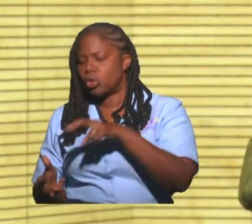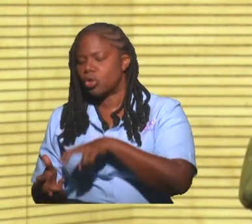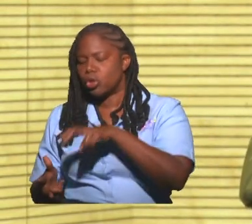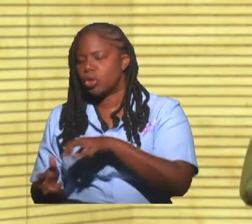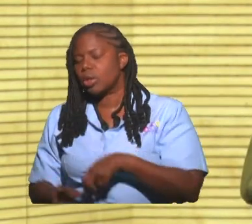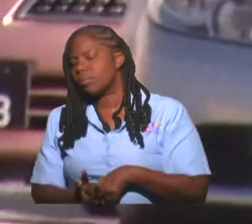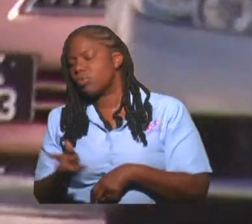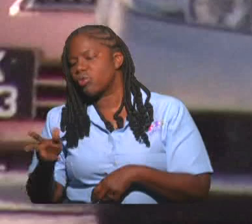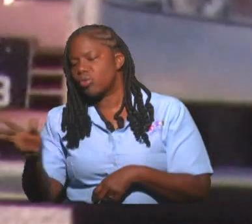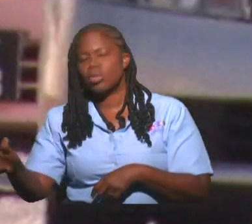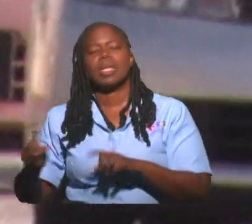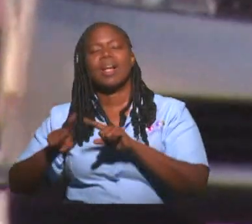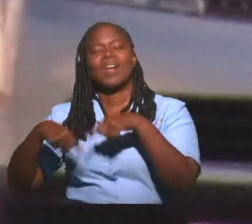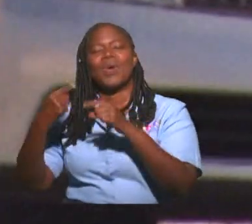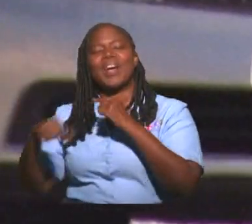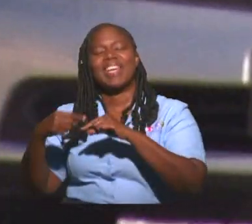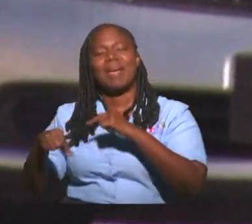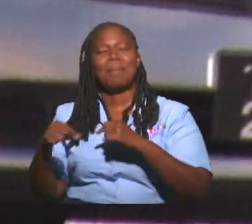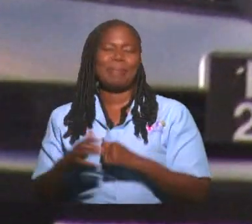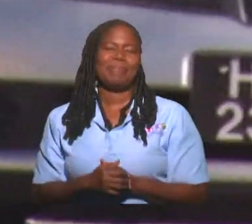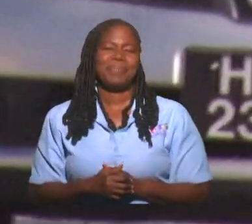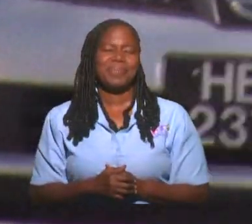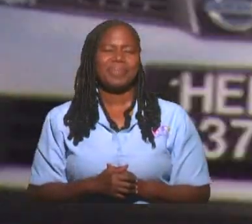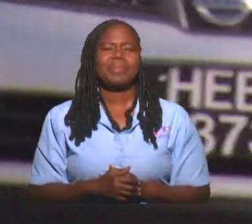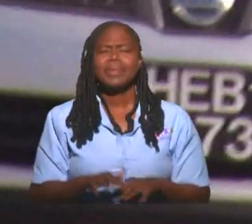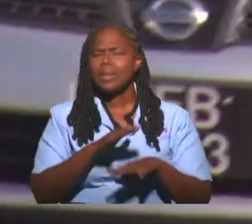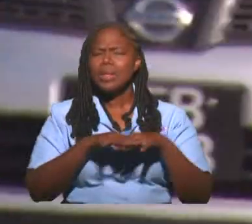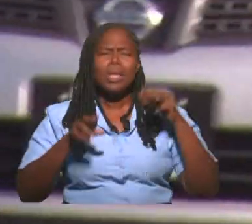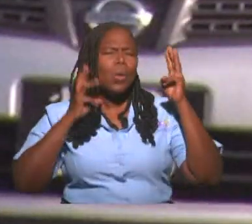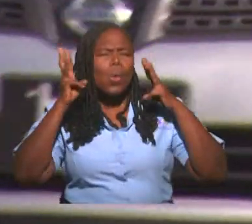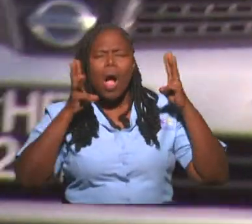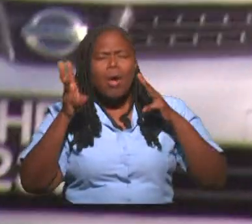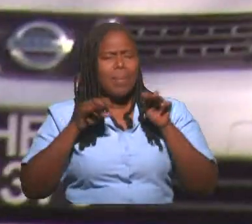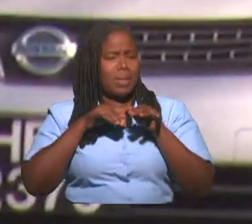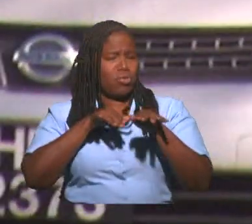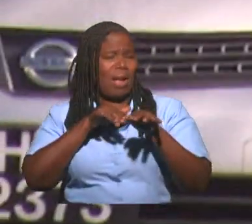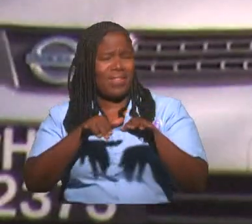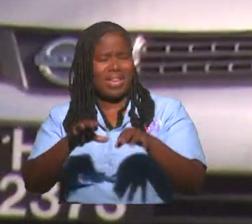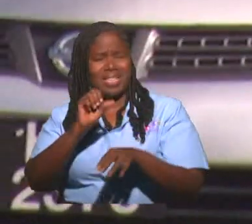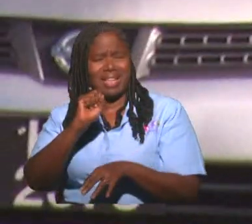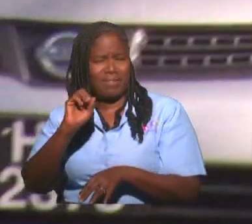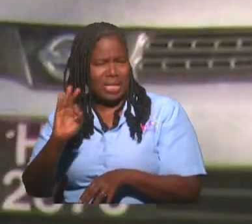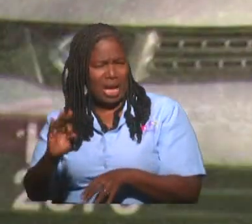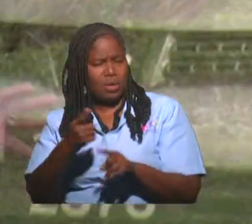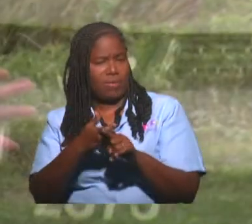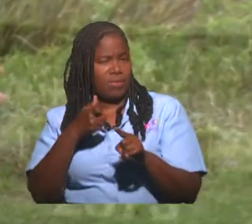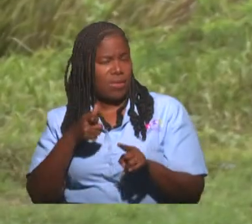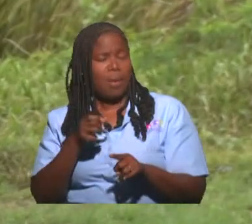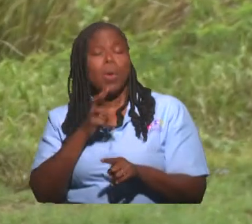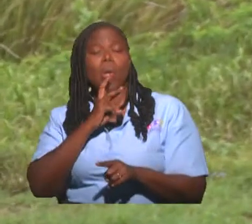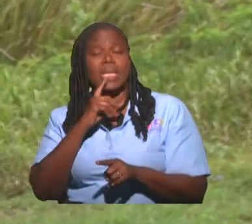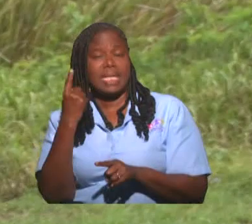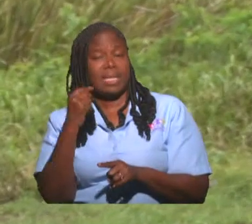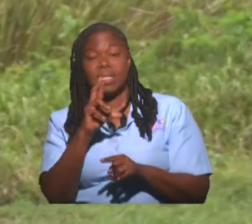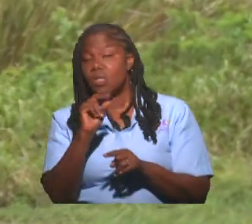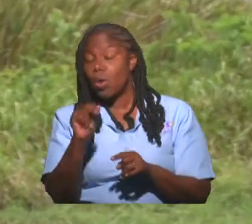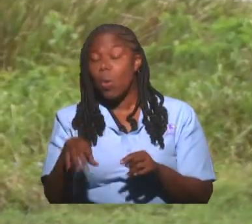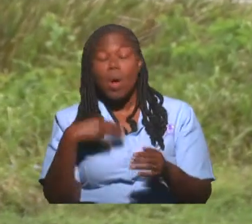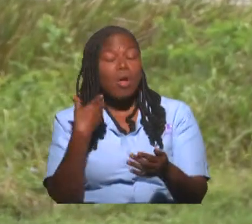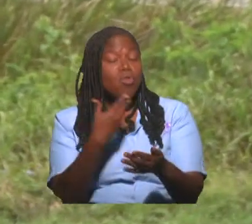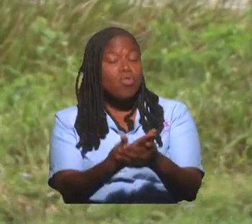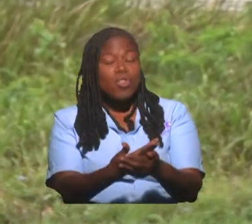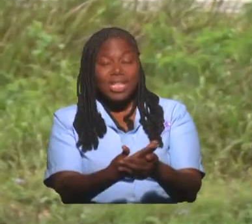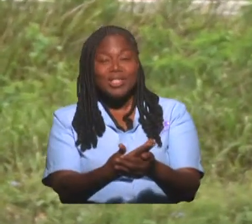on game day. No need to worry about traffic from the water taxi terminal in San Fernando. You will get to the stadium in under 15